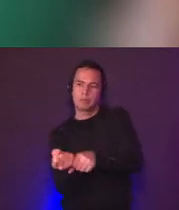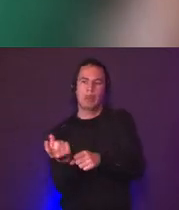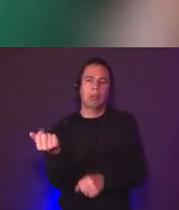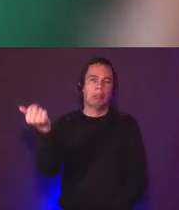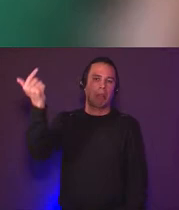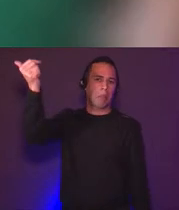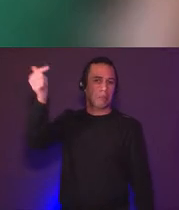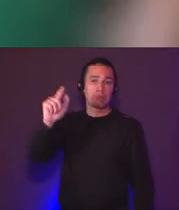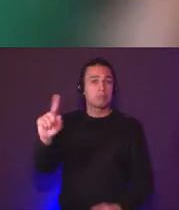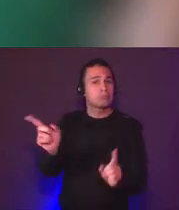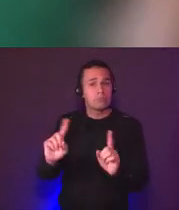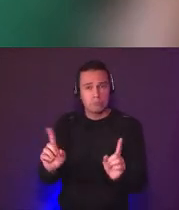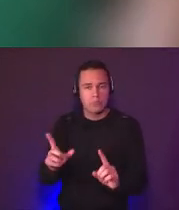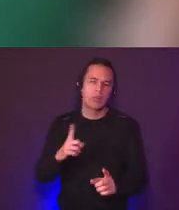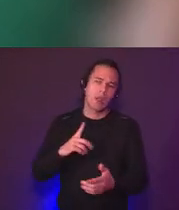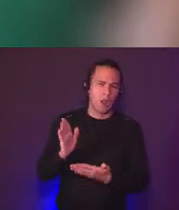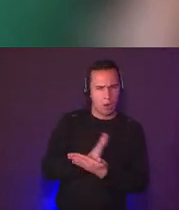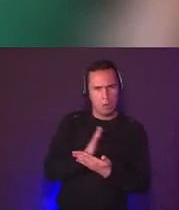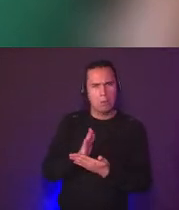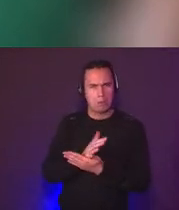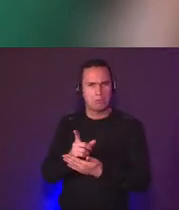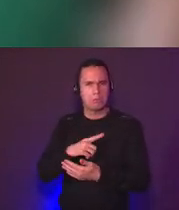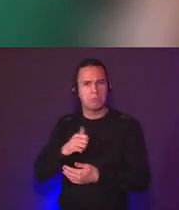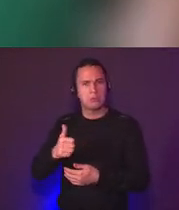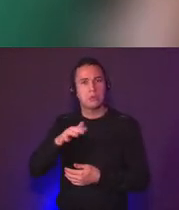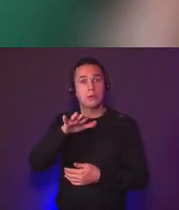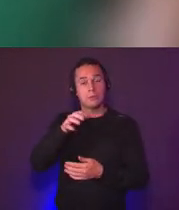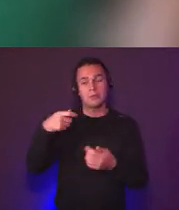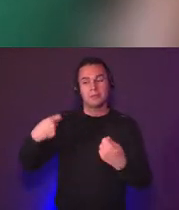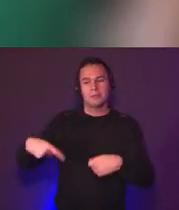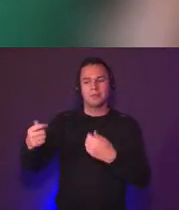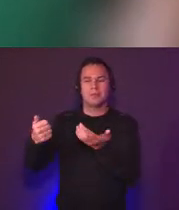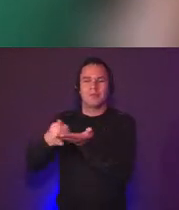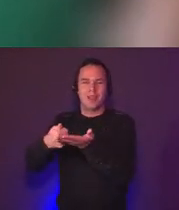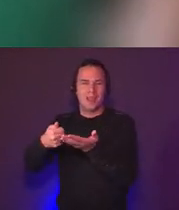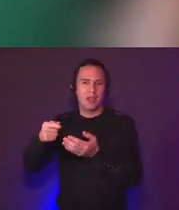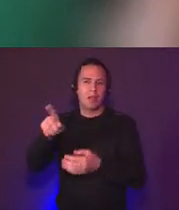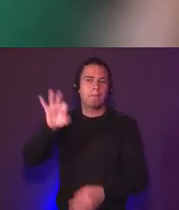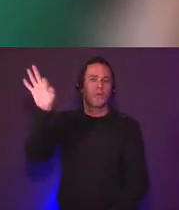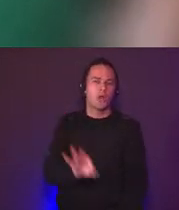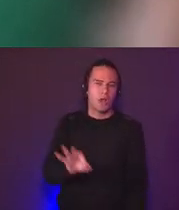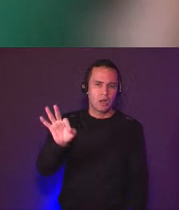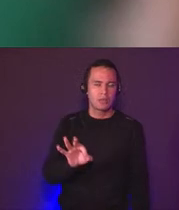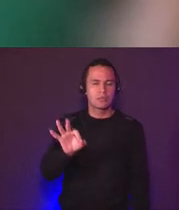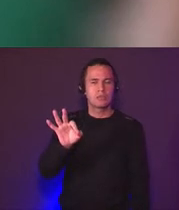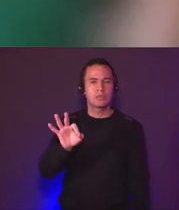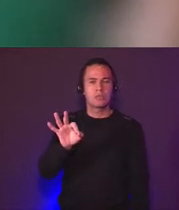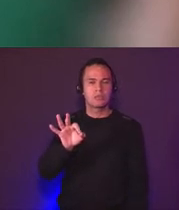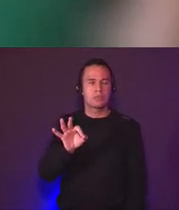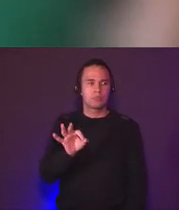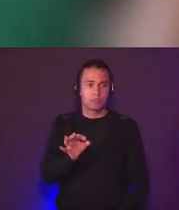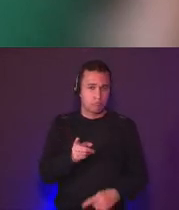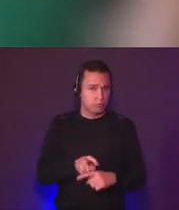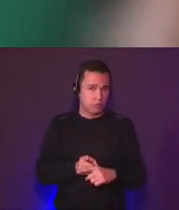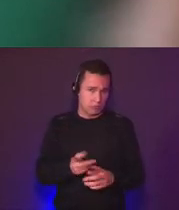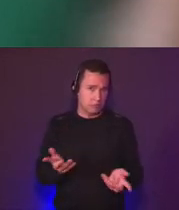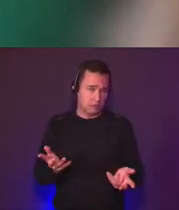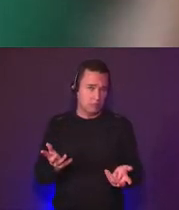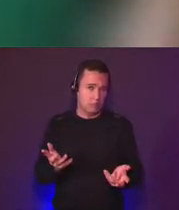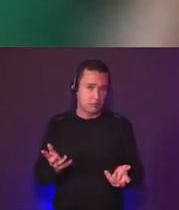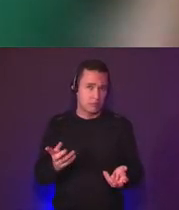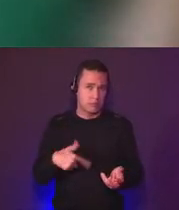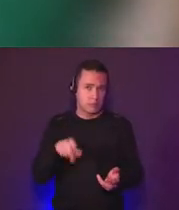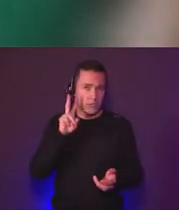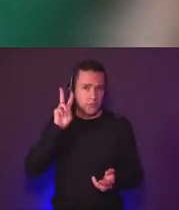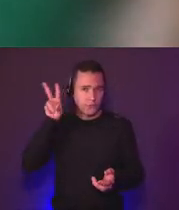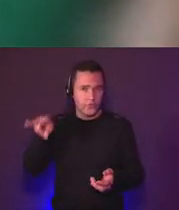median. A bunch of us have talked about it. We're trying to get the industry to use it because you're favoring management if you just look at average salaries.